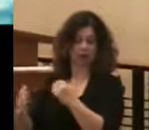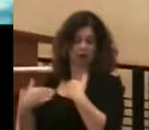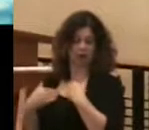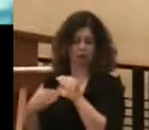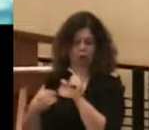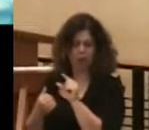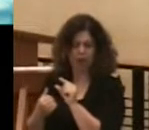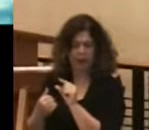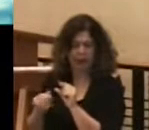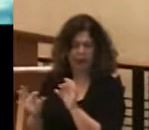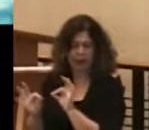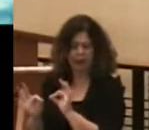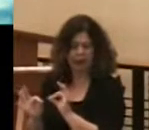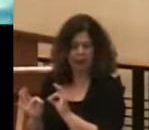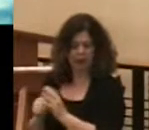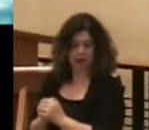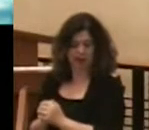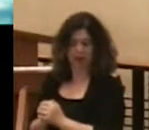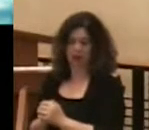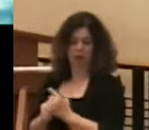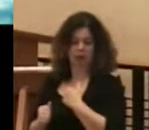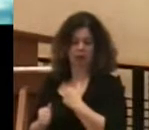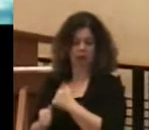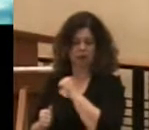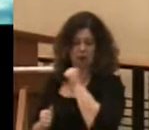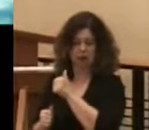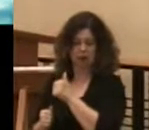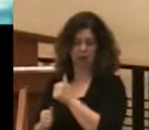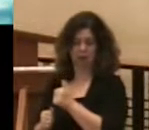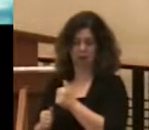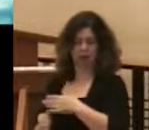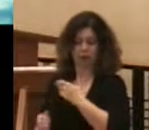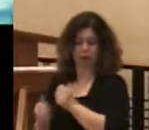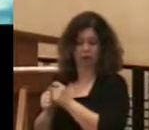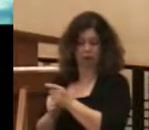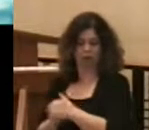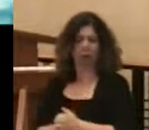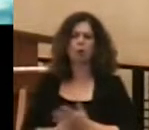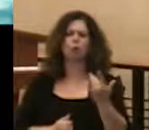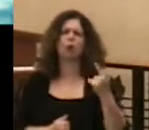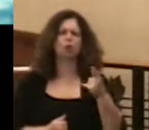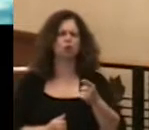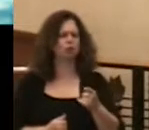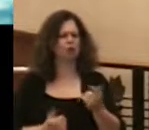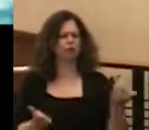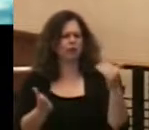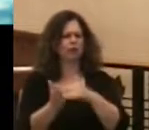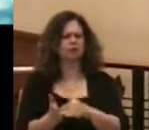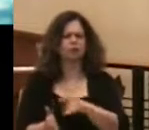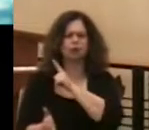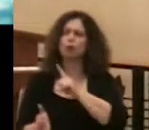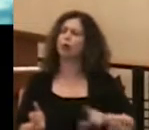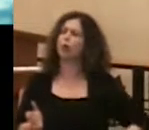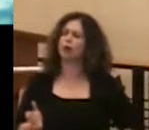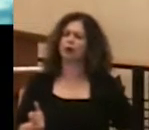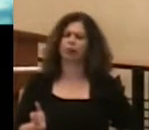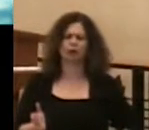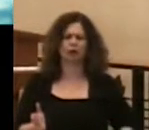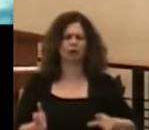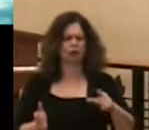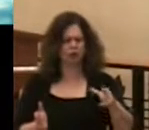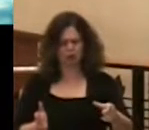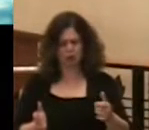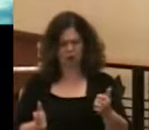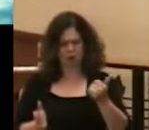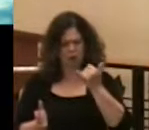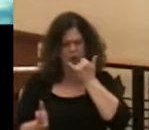"Why have you despised the word of the Lord to do what is evil in his sight? You have struck down Uriah the Hittite